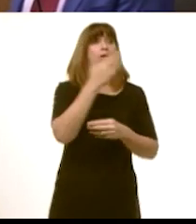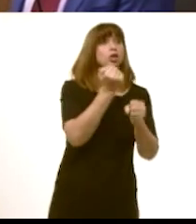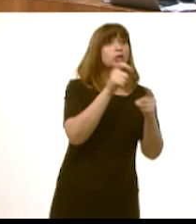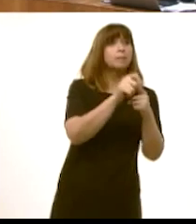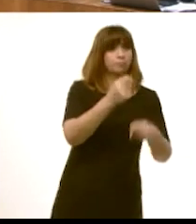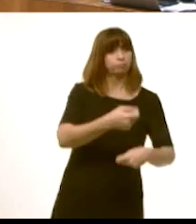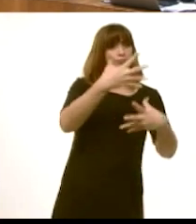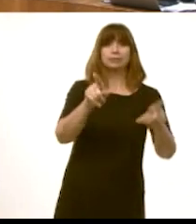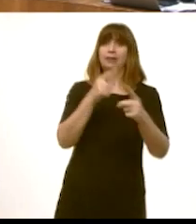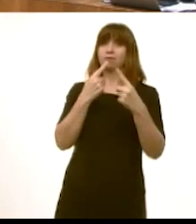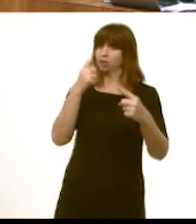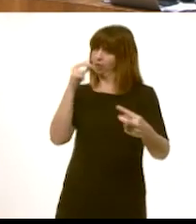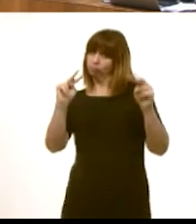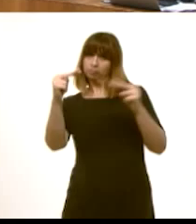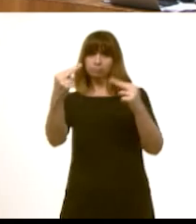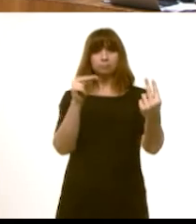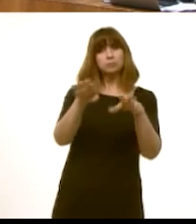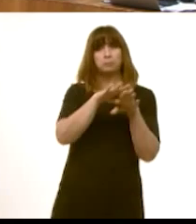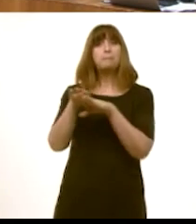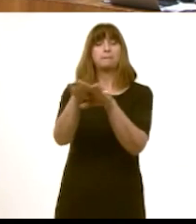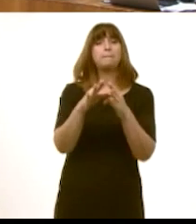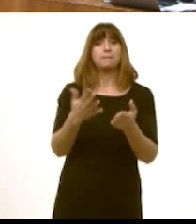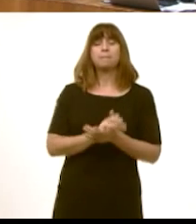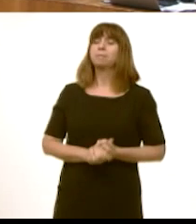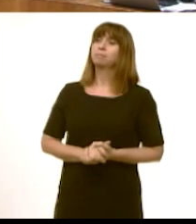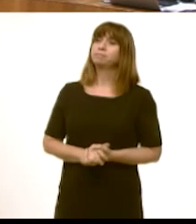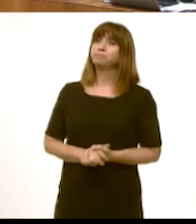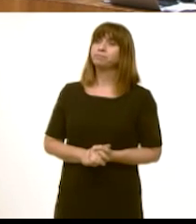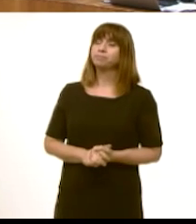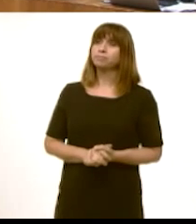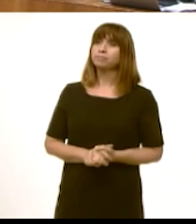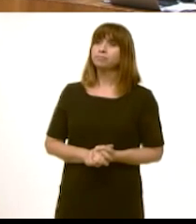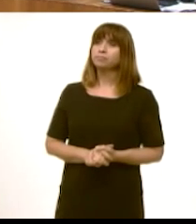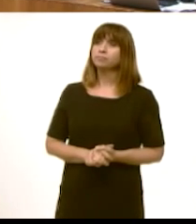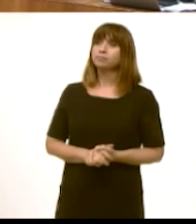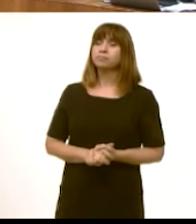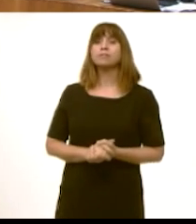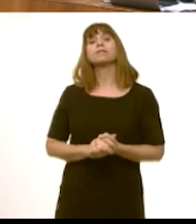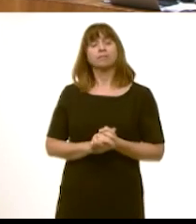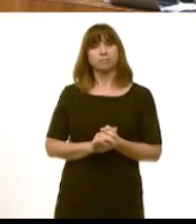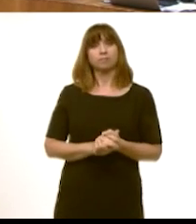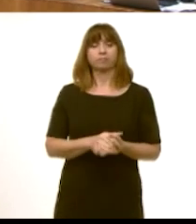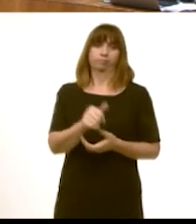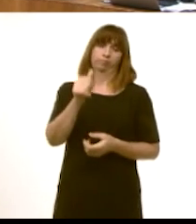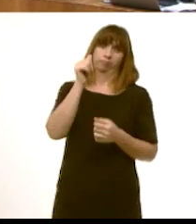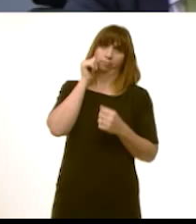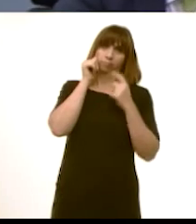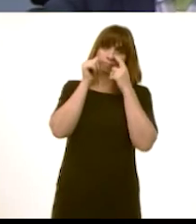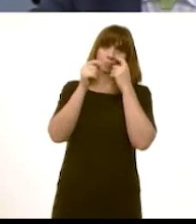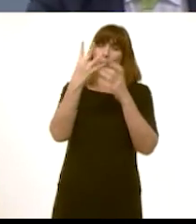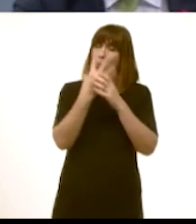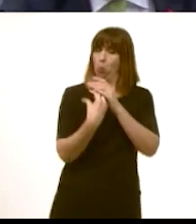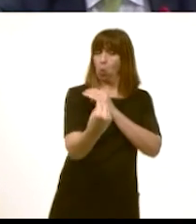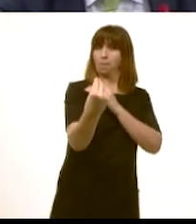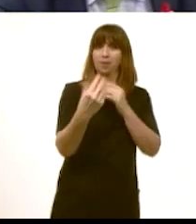an emergency setting. Peter Black. Thank you, First Minister, despite the rollout of superfast broadband,